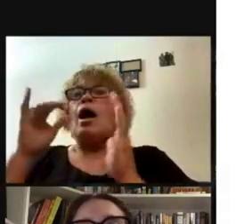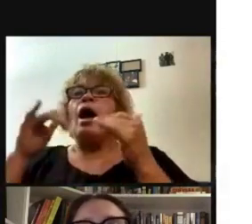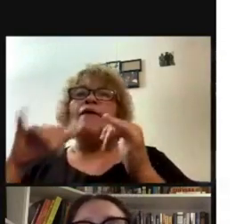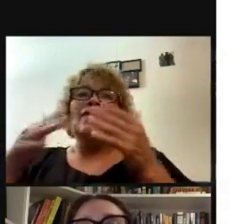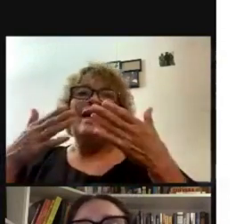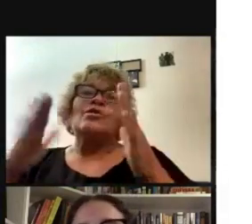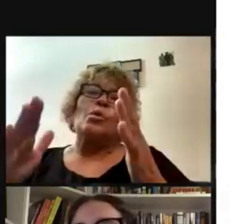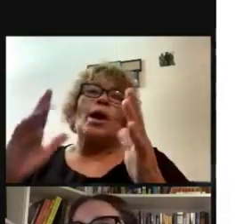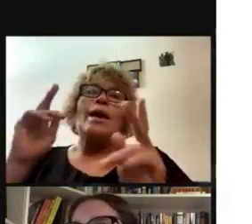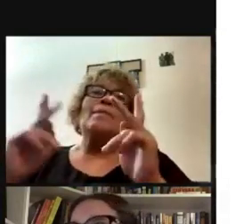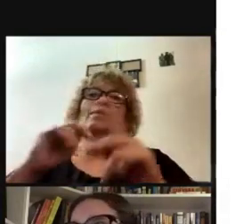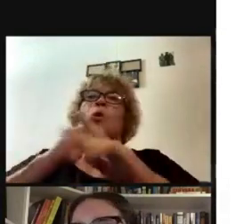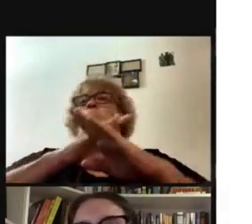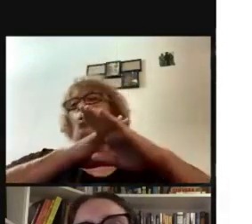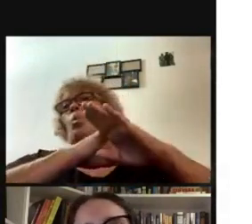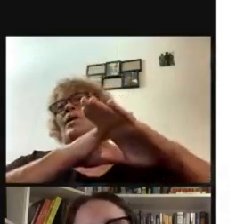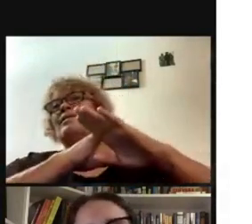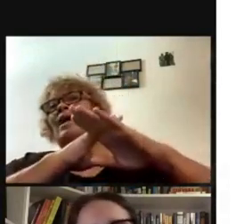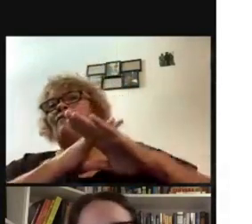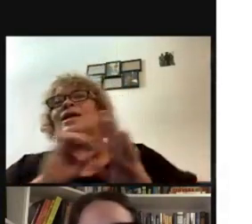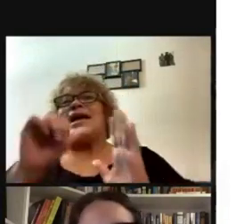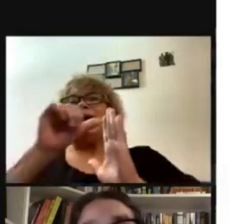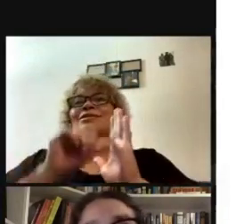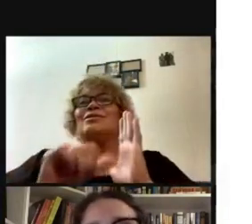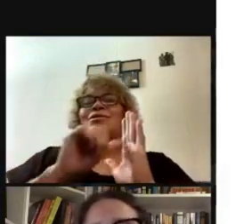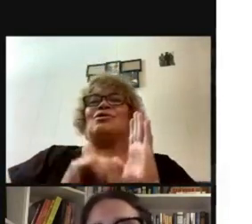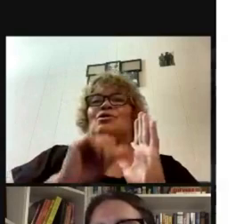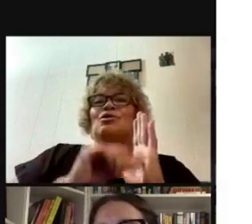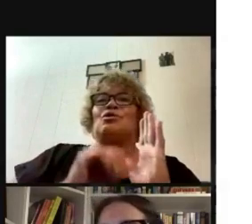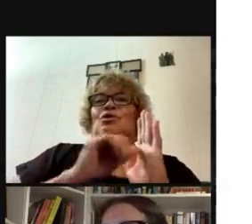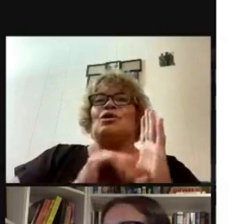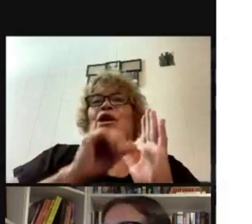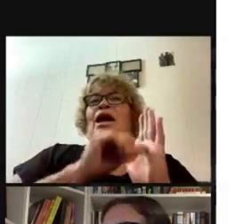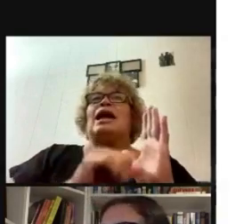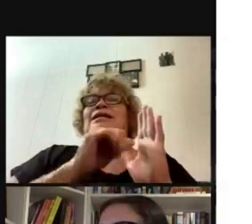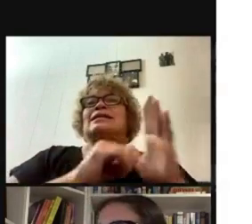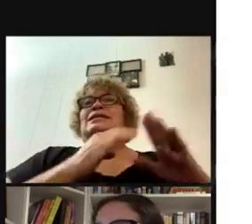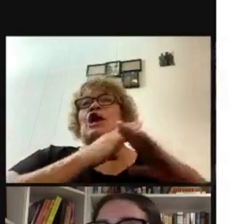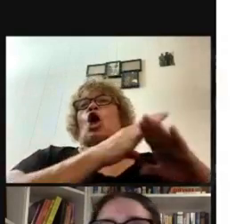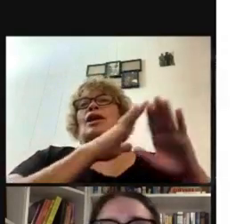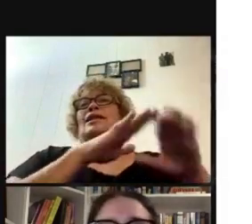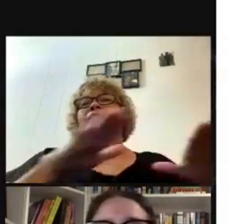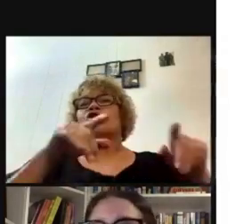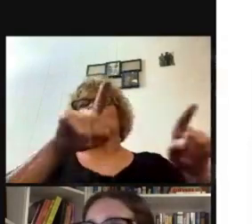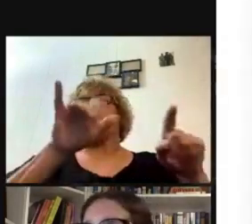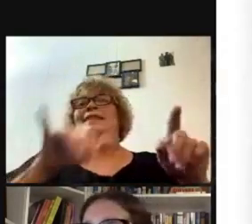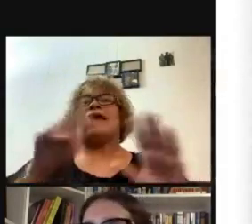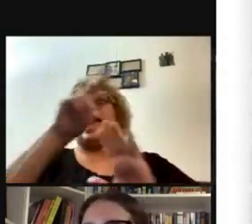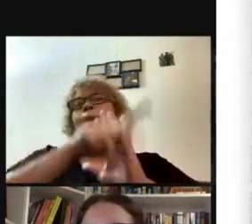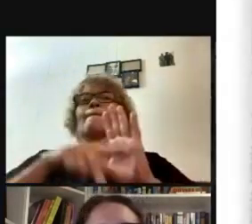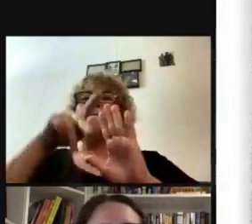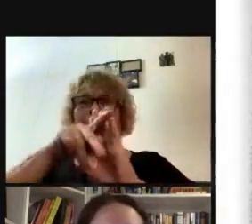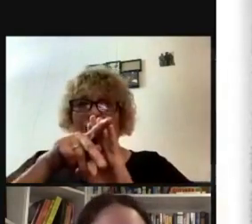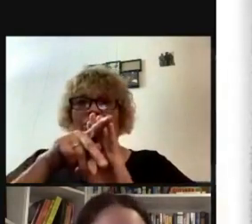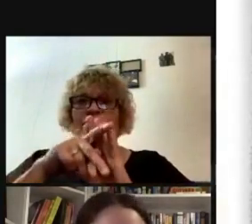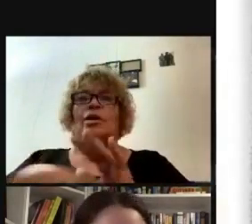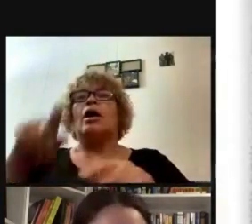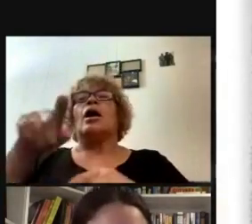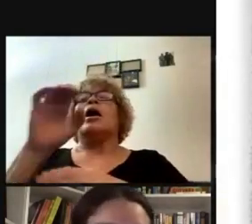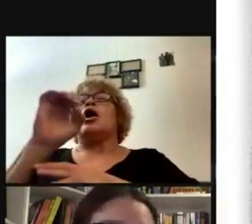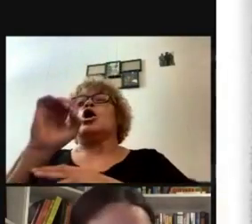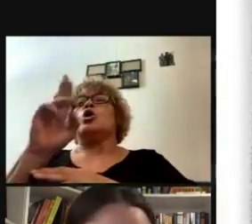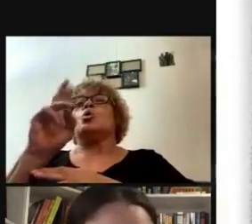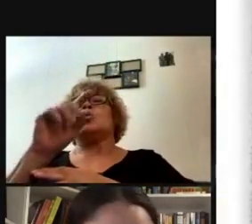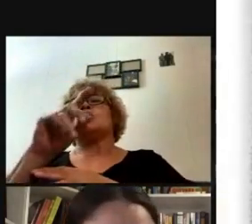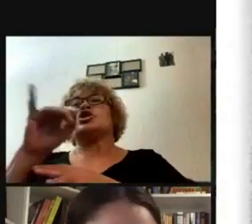folks resisted sterilization abuse during this period. So eugenic